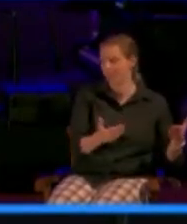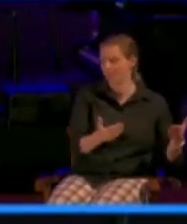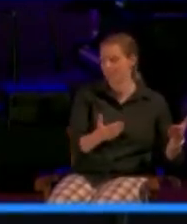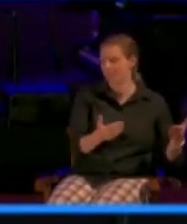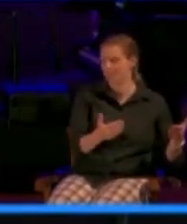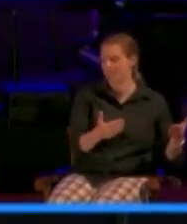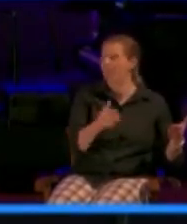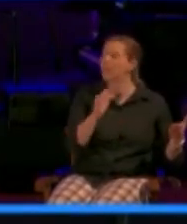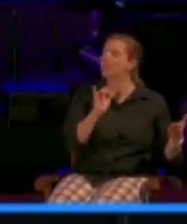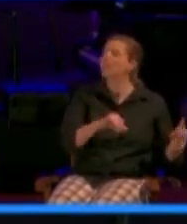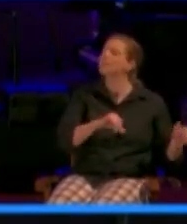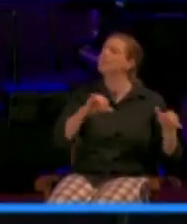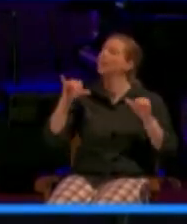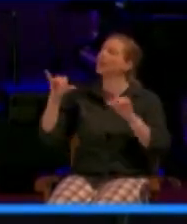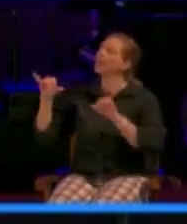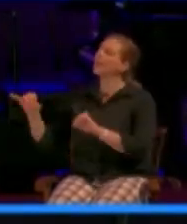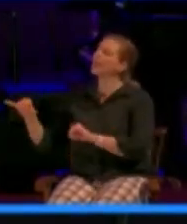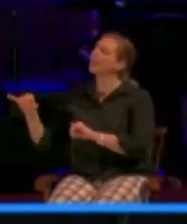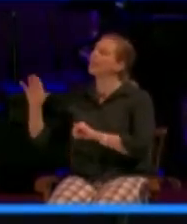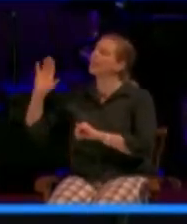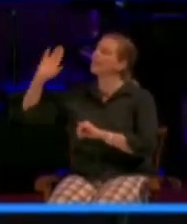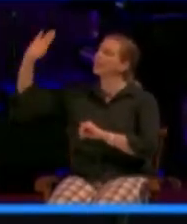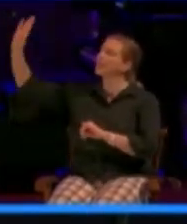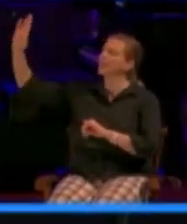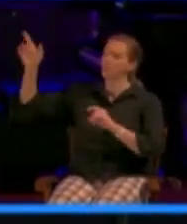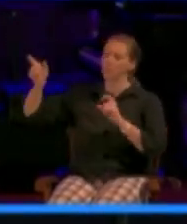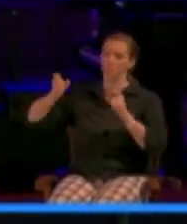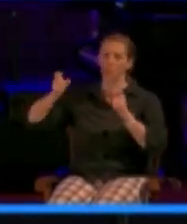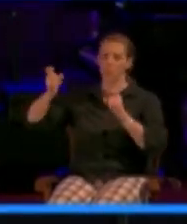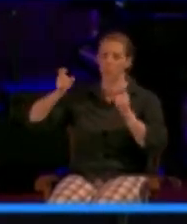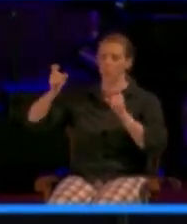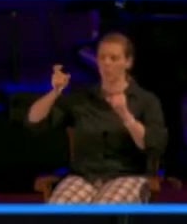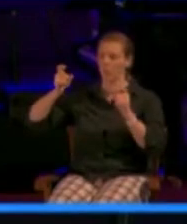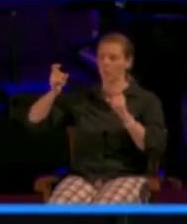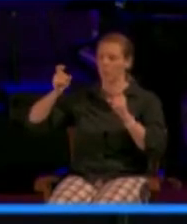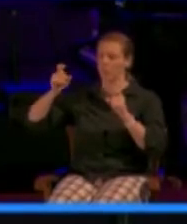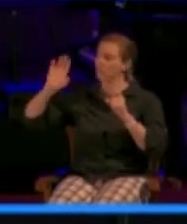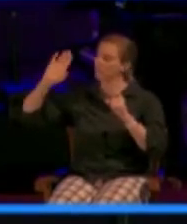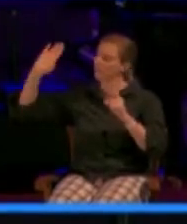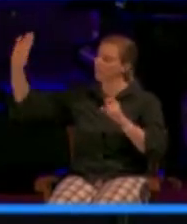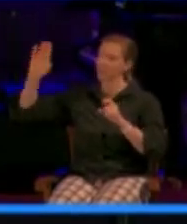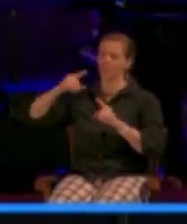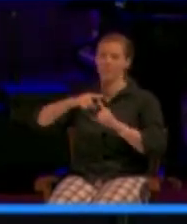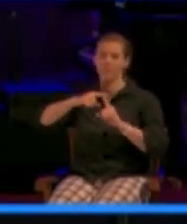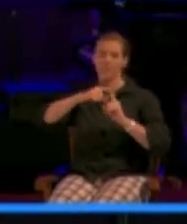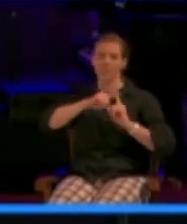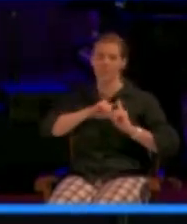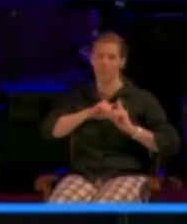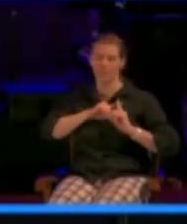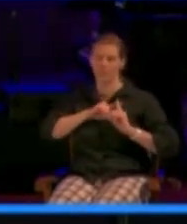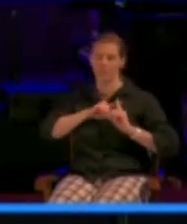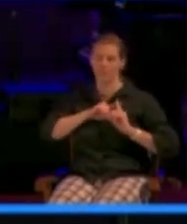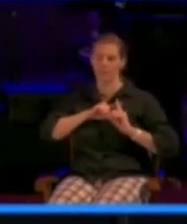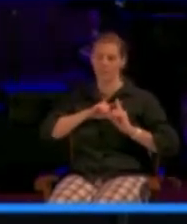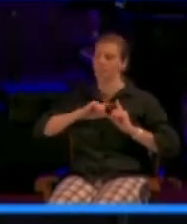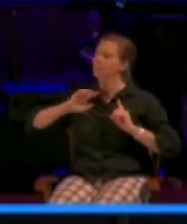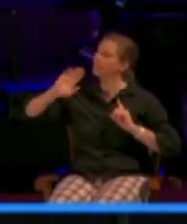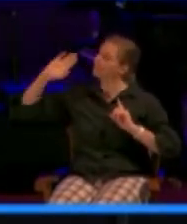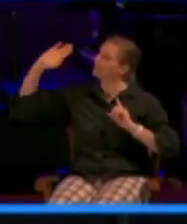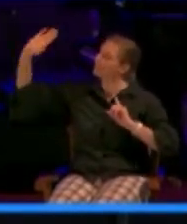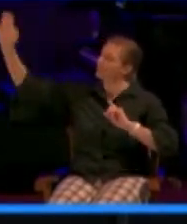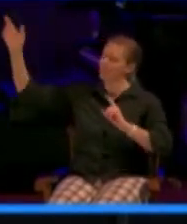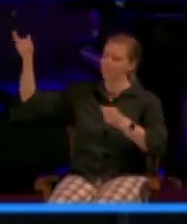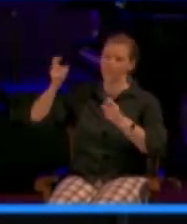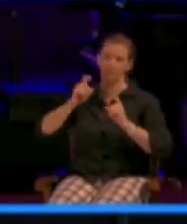Brothers and sisters, listen to me. That's the attitude of a person who comes to Jesus. They don't